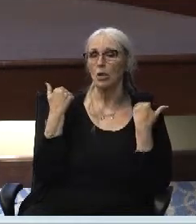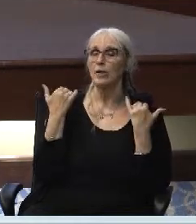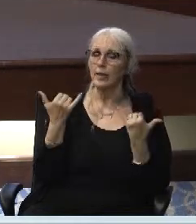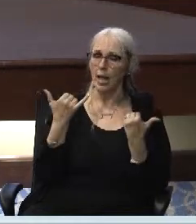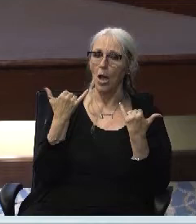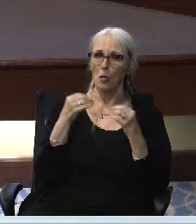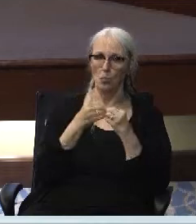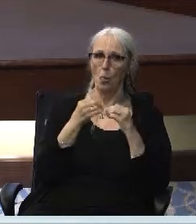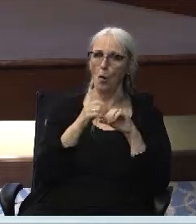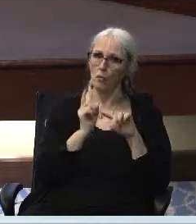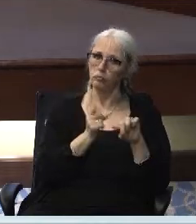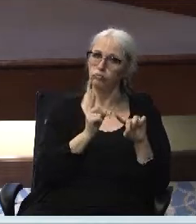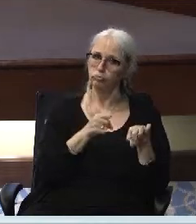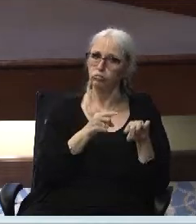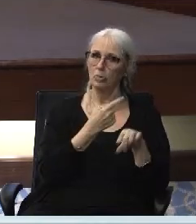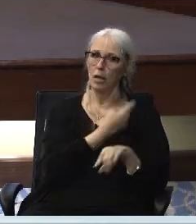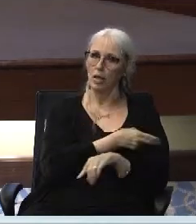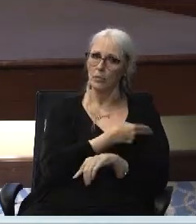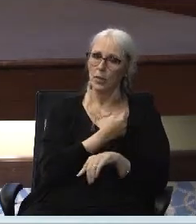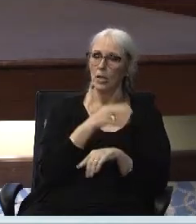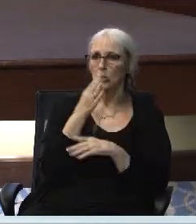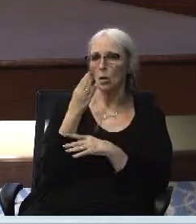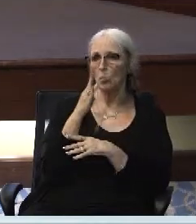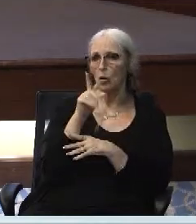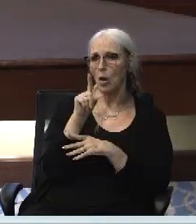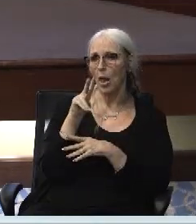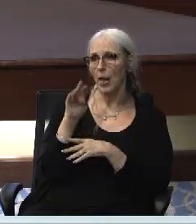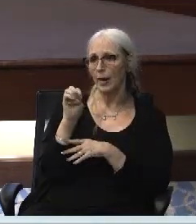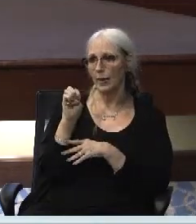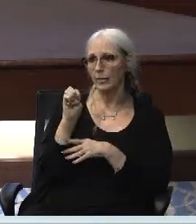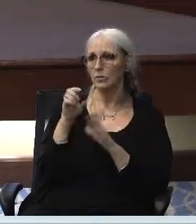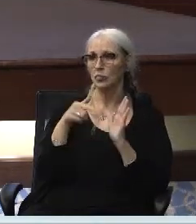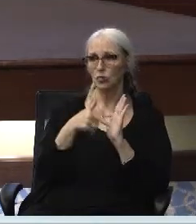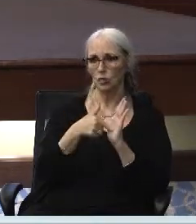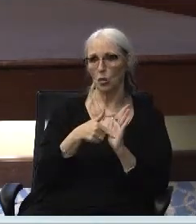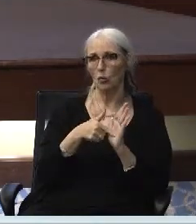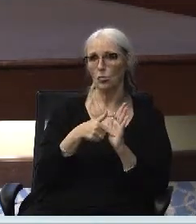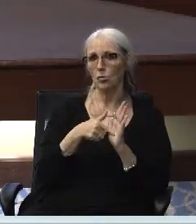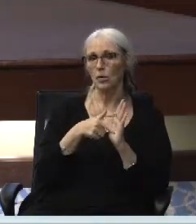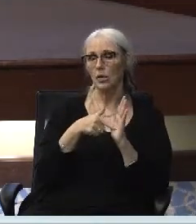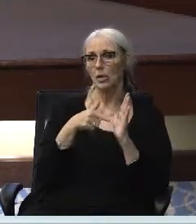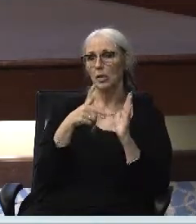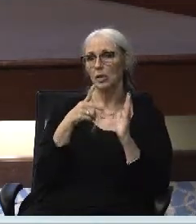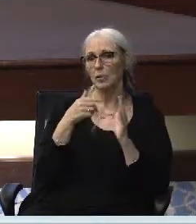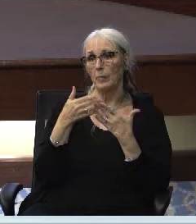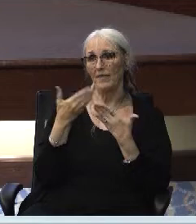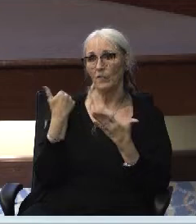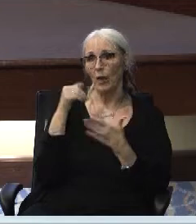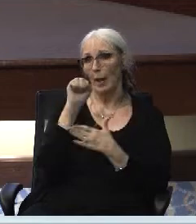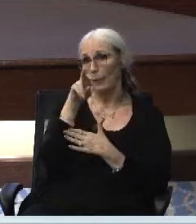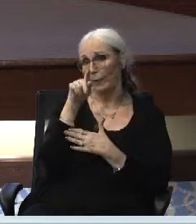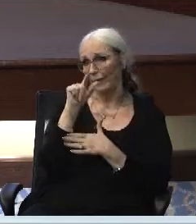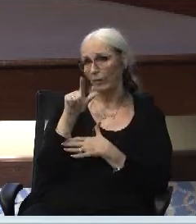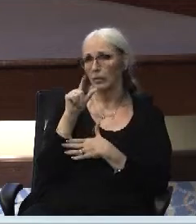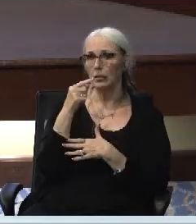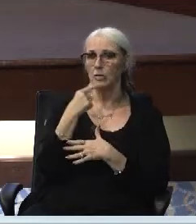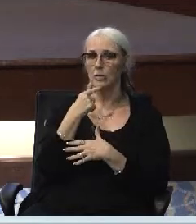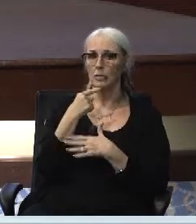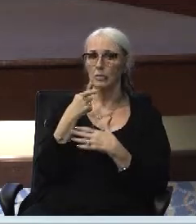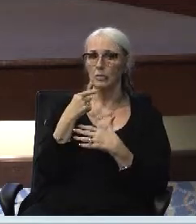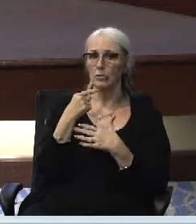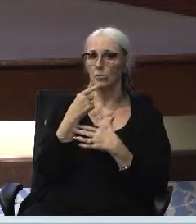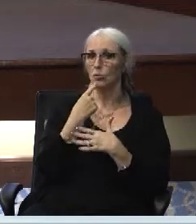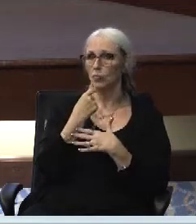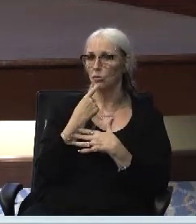more frequently. So the blue line shows the hospitalizations before April, and then the red is the percentage